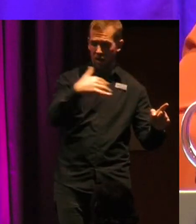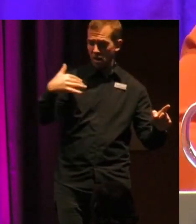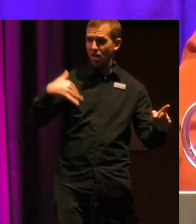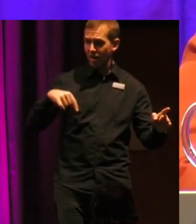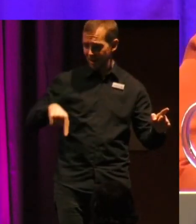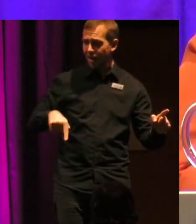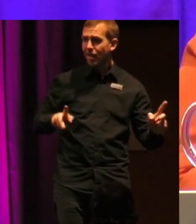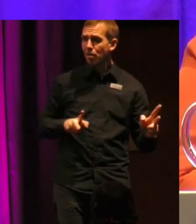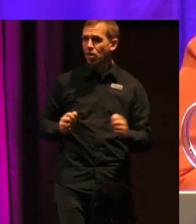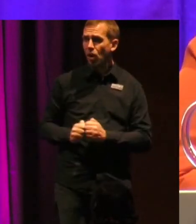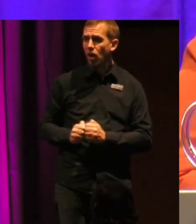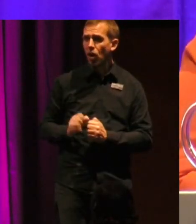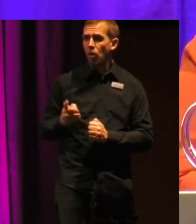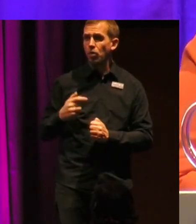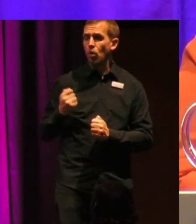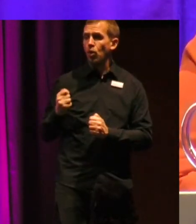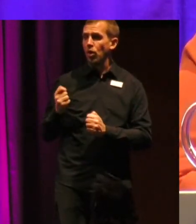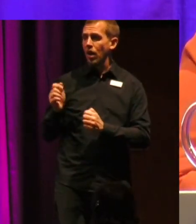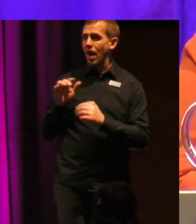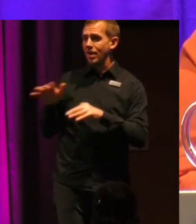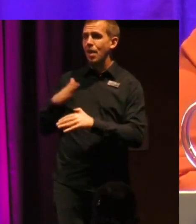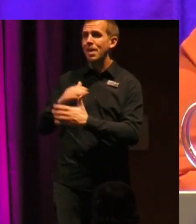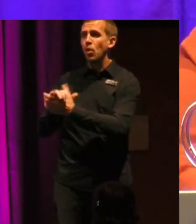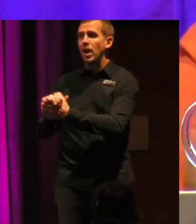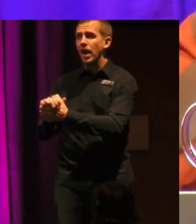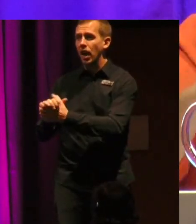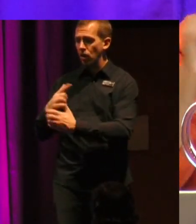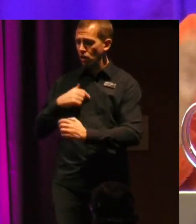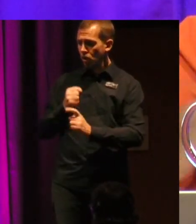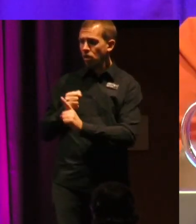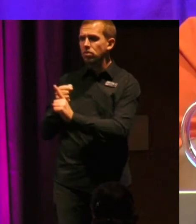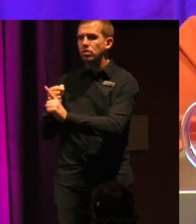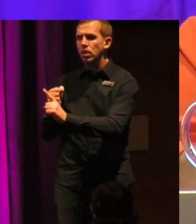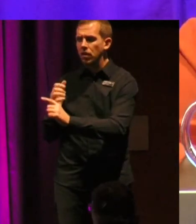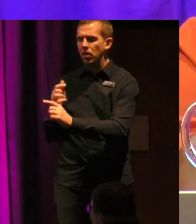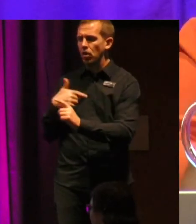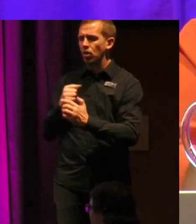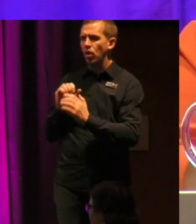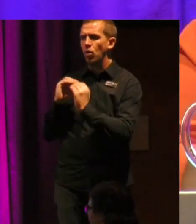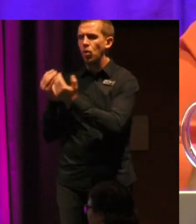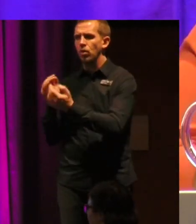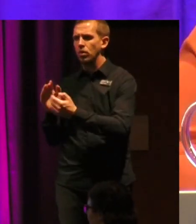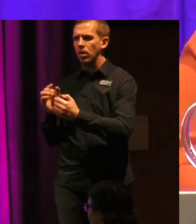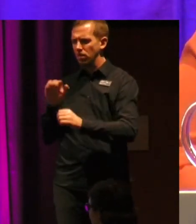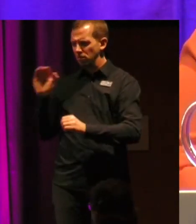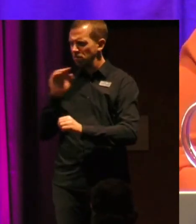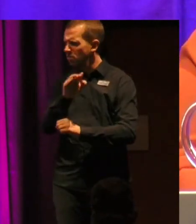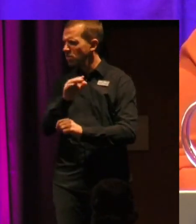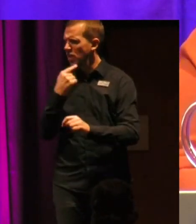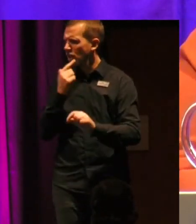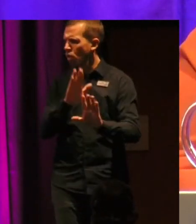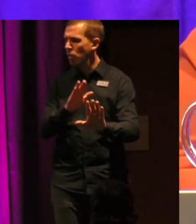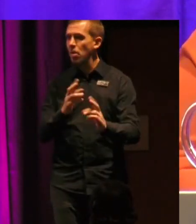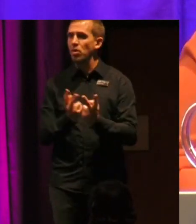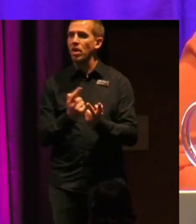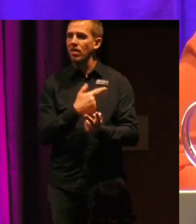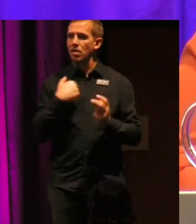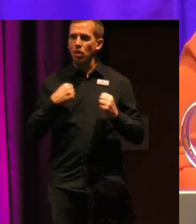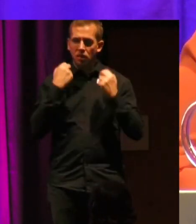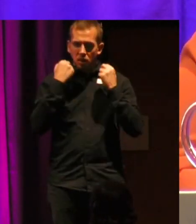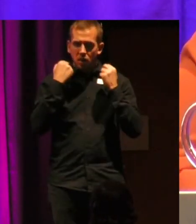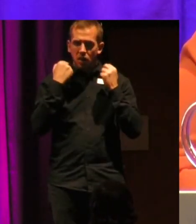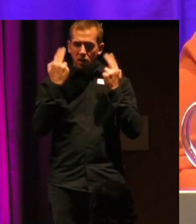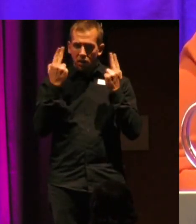I'm not saying something in the office? If I see someone not getting promoted. So people really are going to have to start to step up in